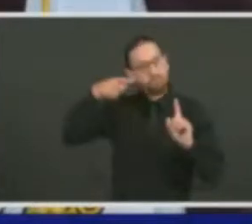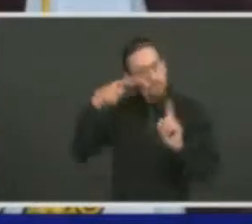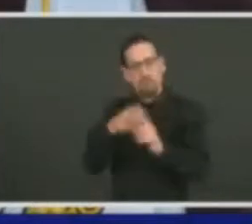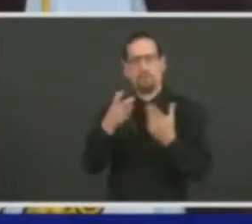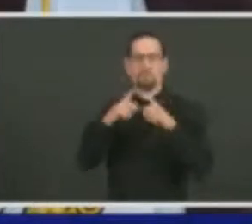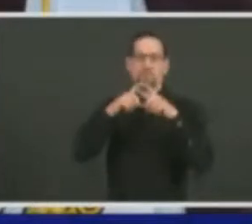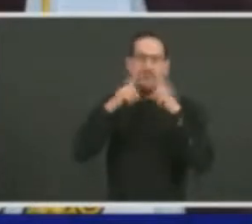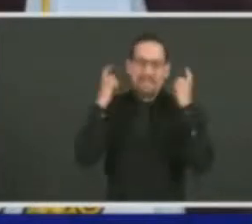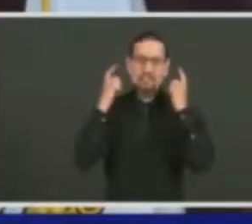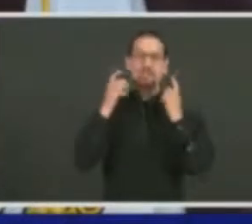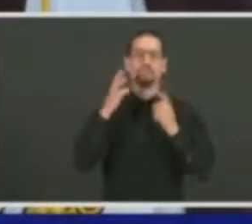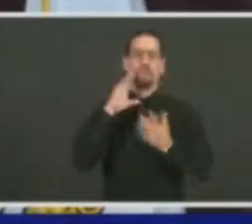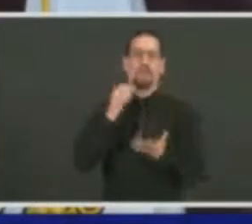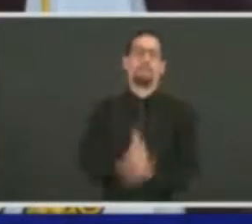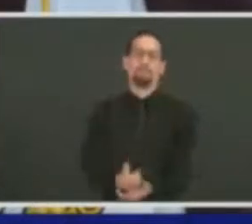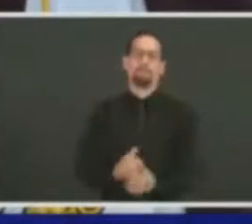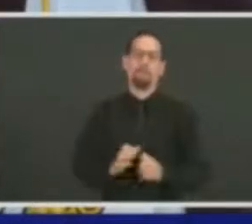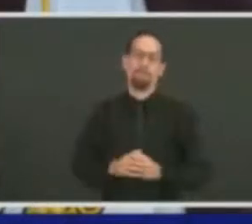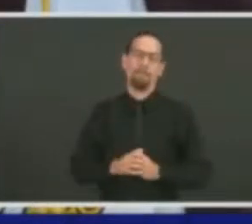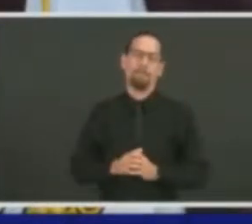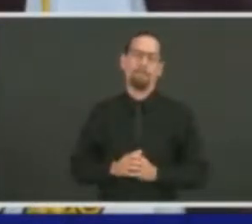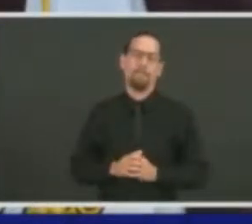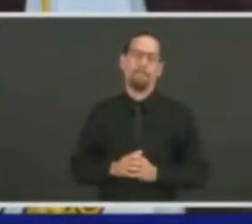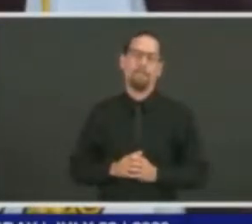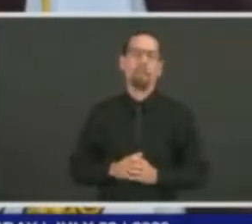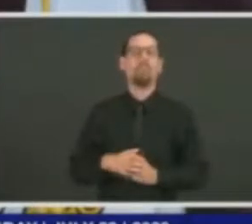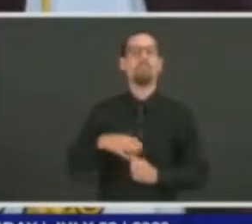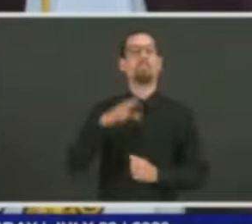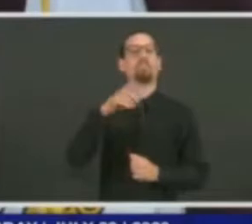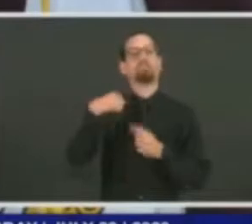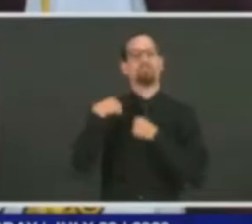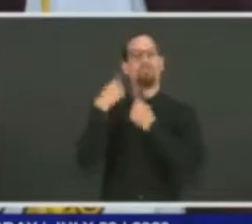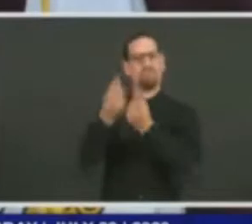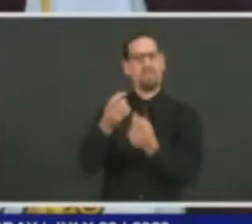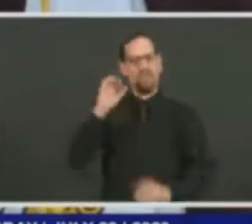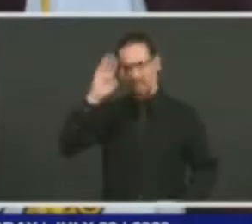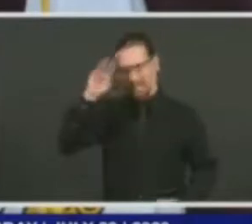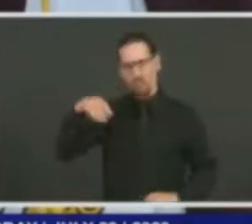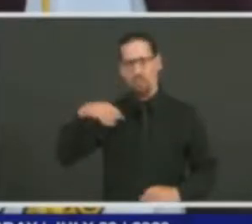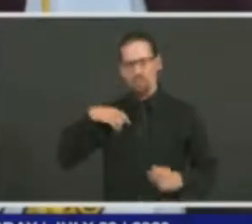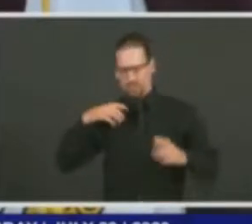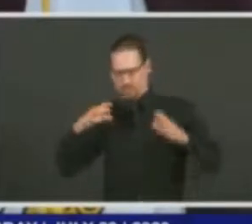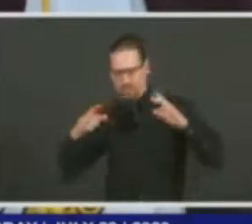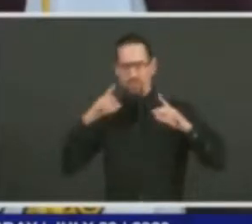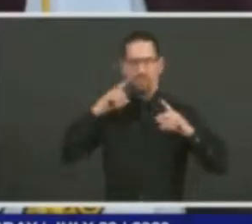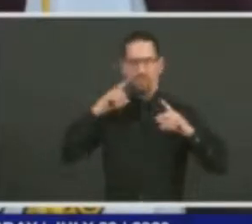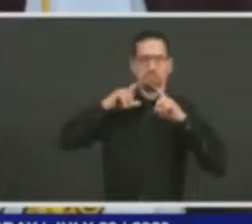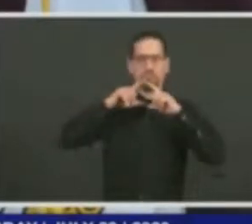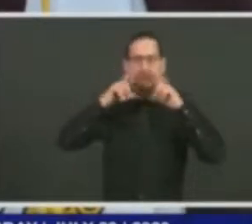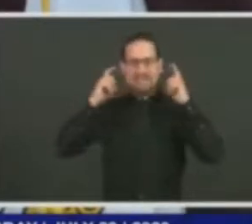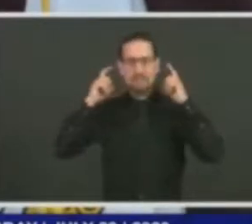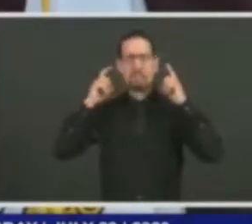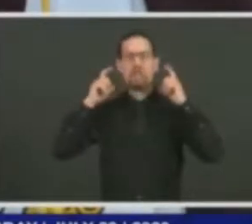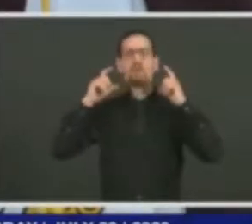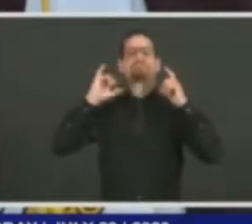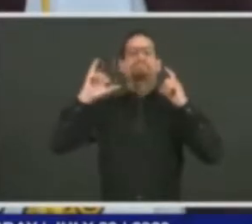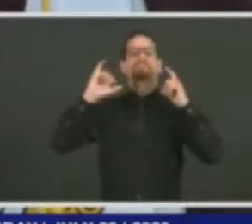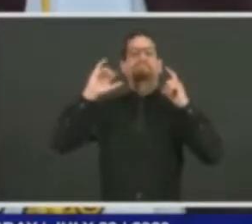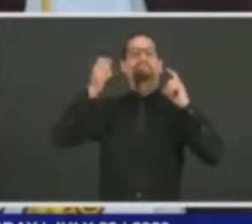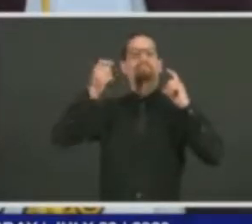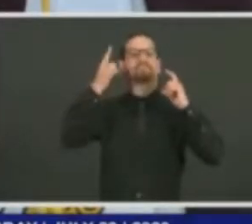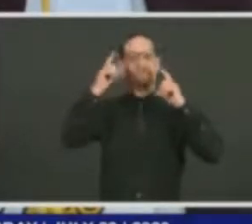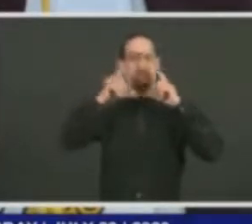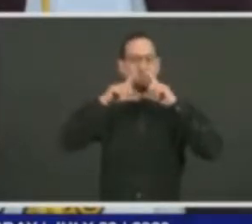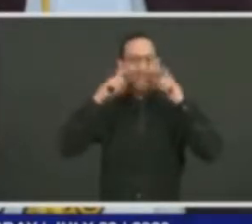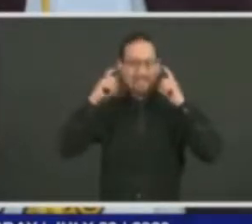we've evolved in our understanding through this pandemic. Wearing a mask absolutely makes a difference. If